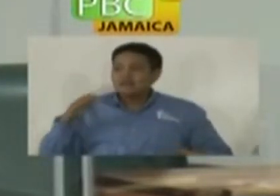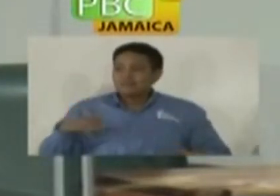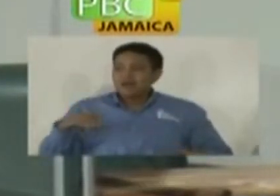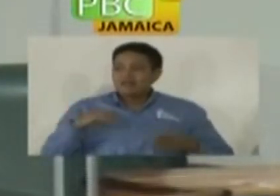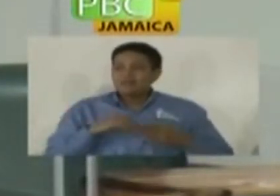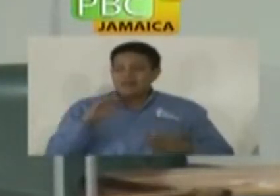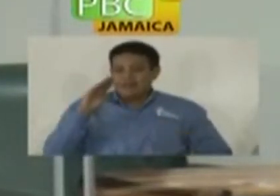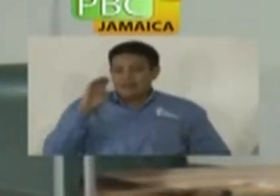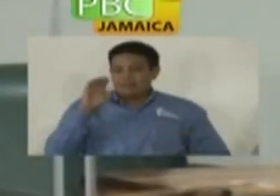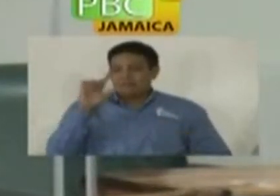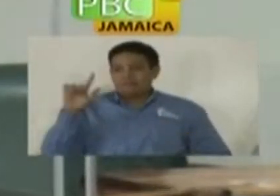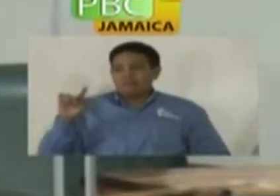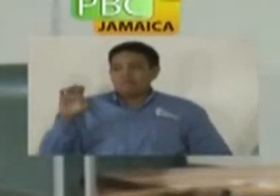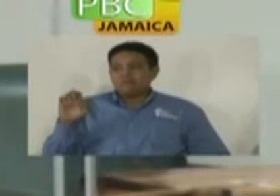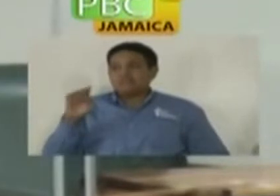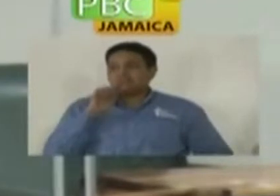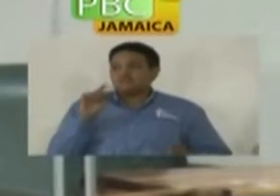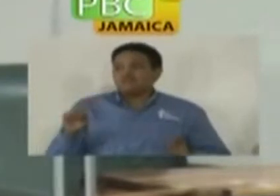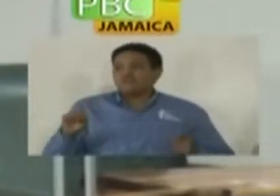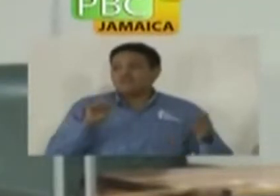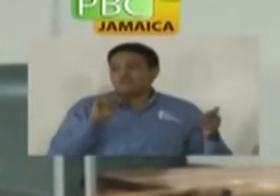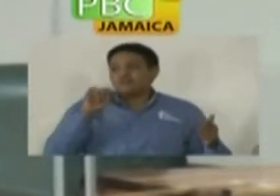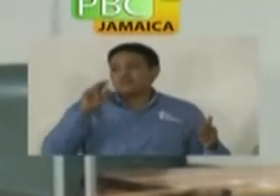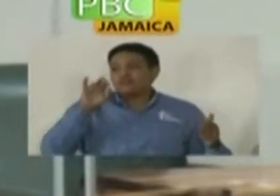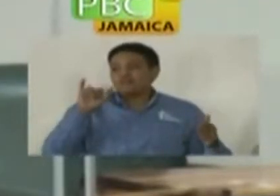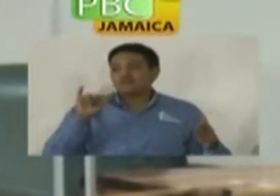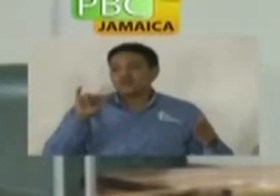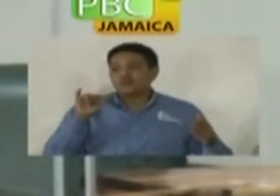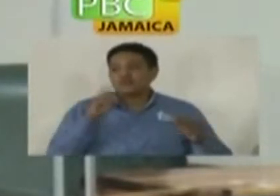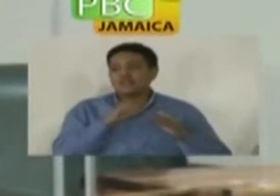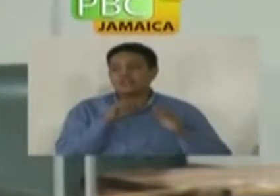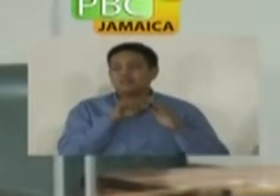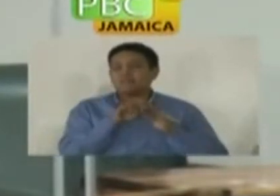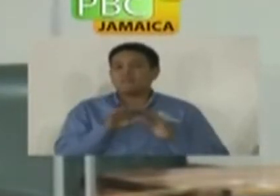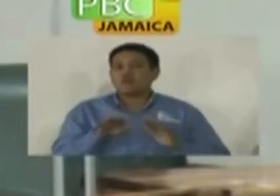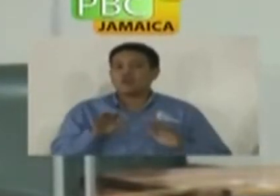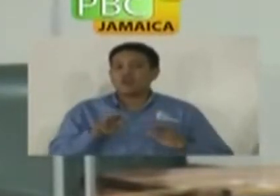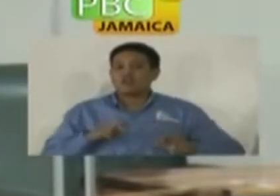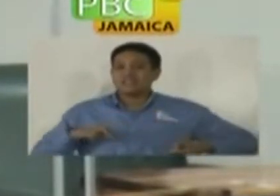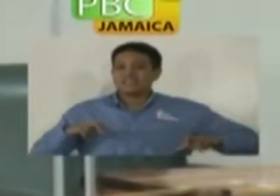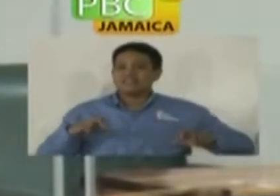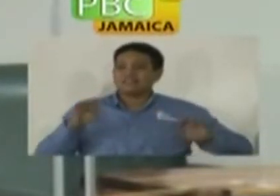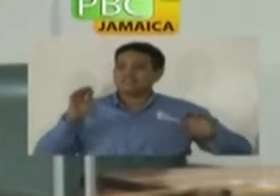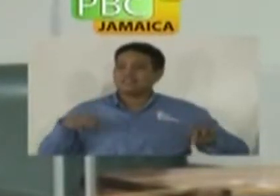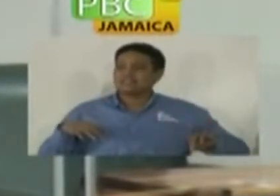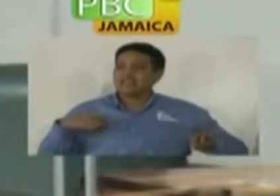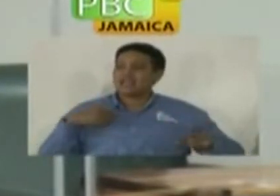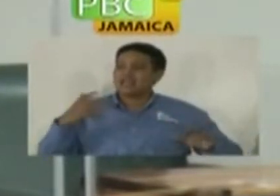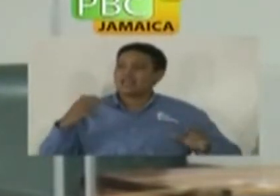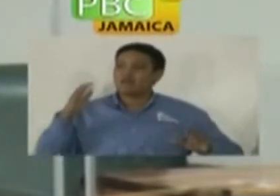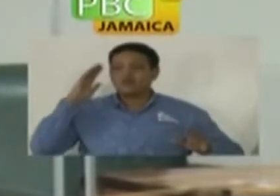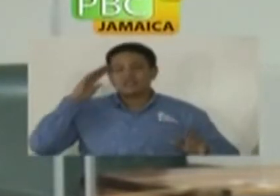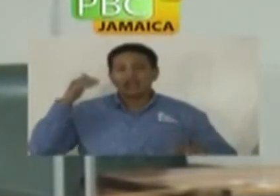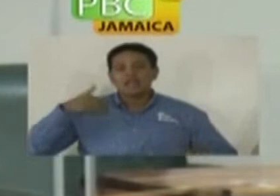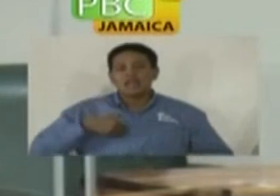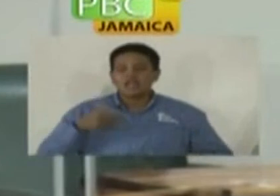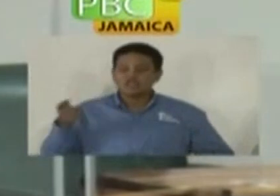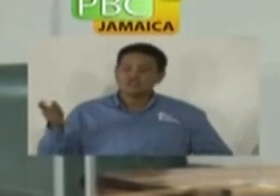Belize removed jury trials in murder, and then they wanted to introduce